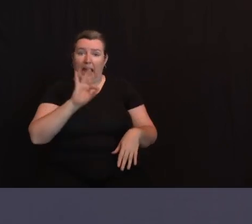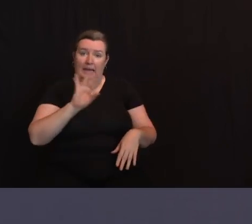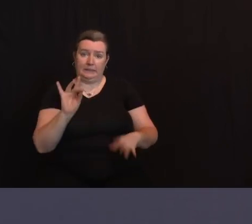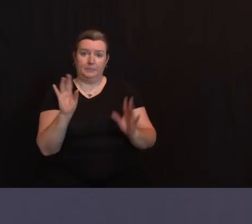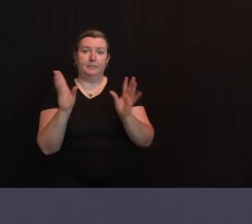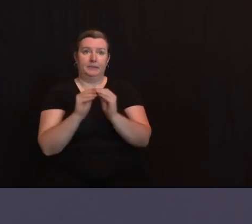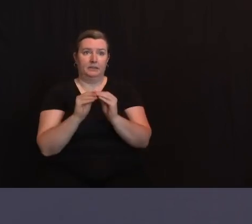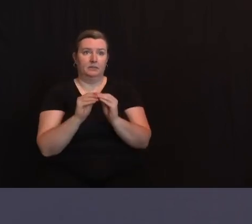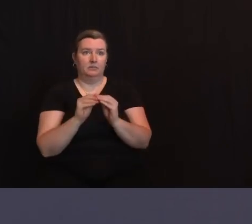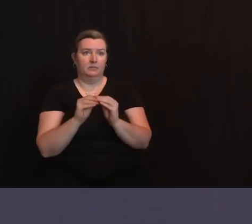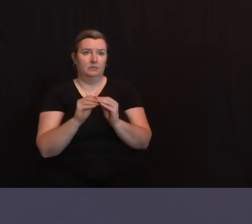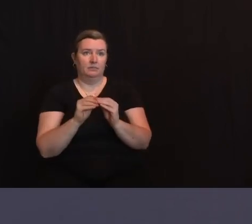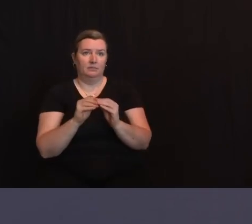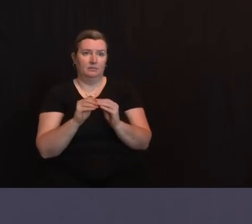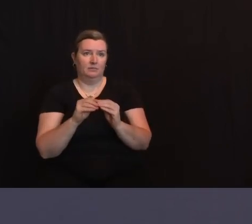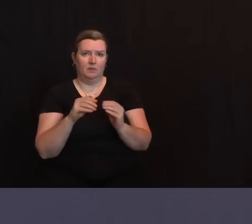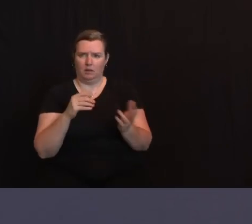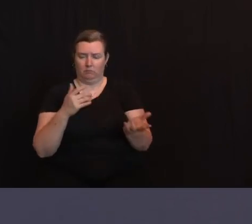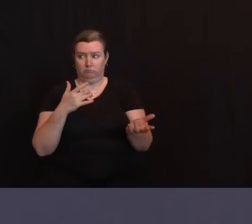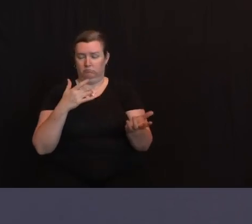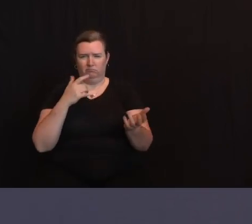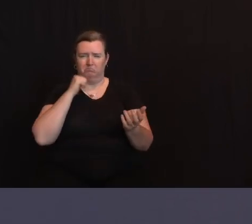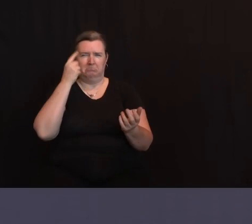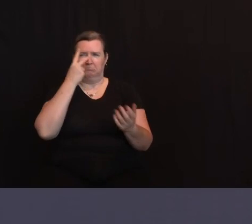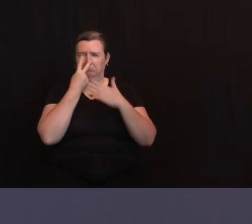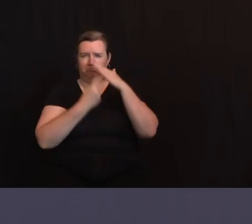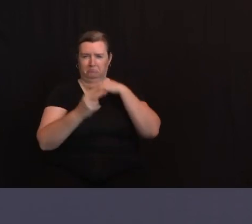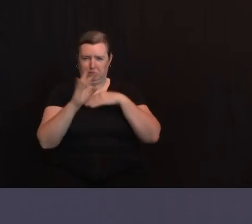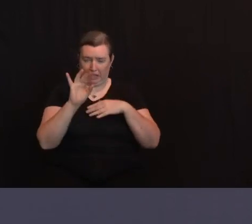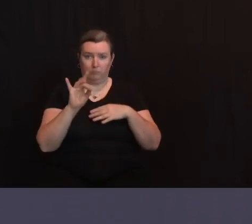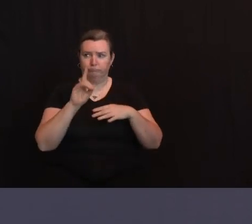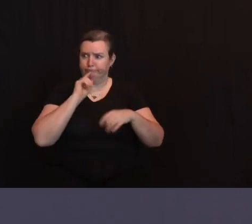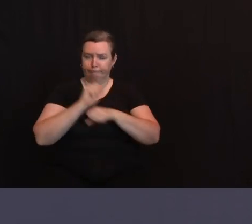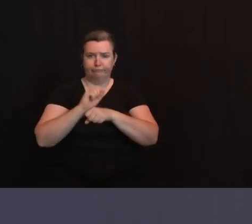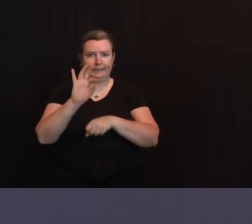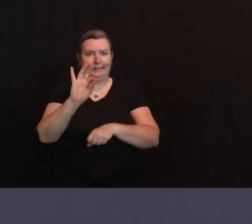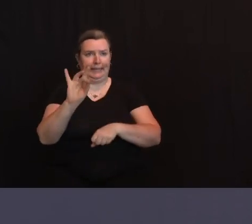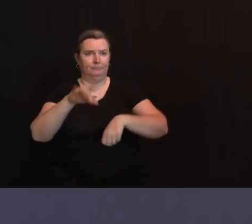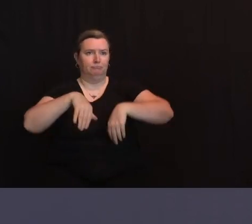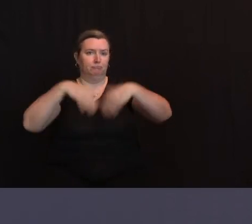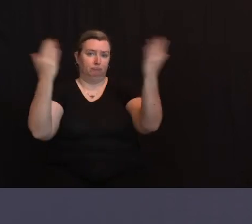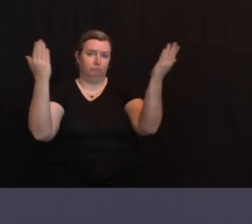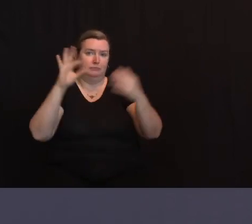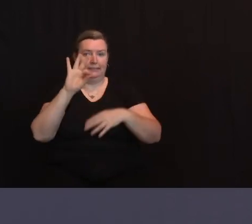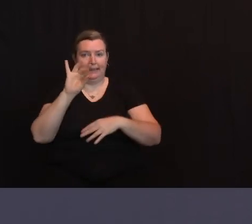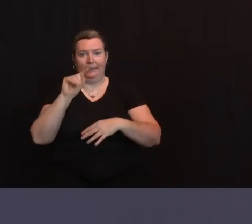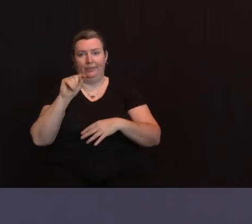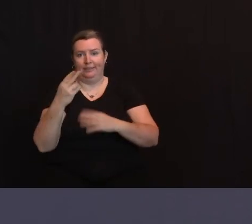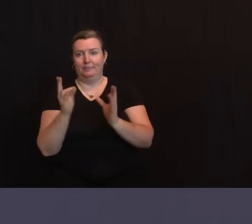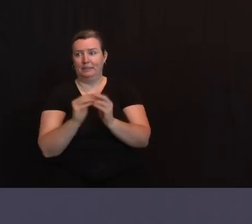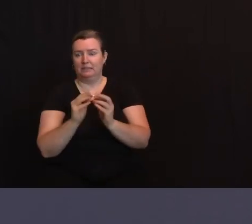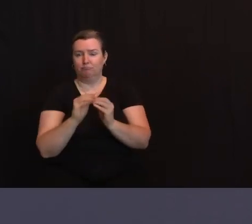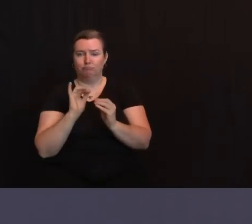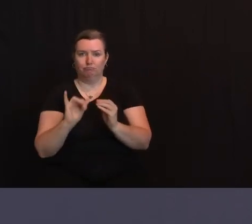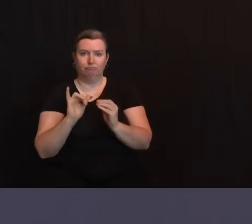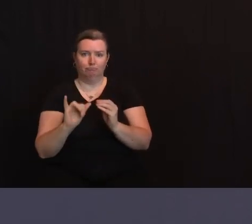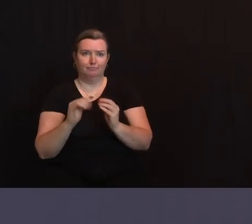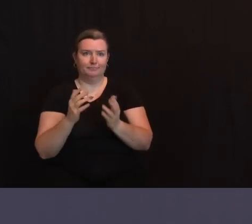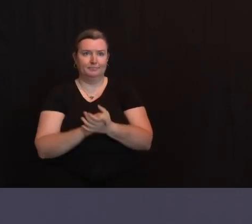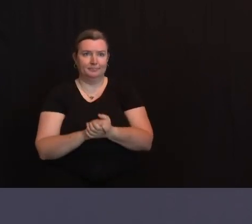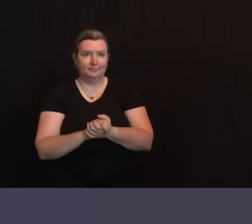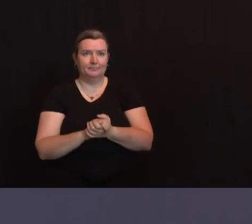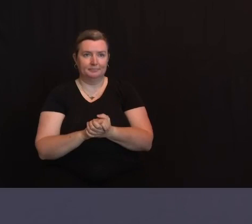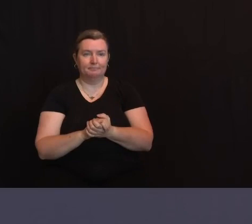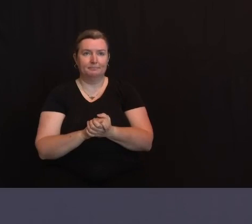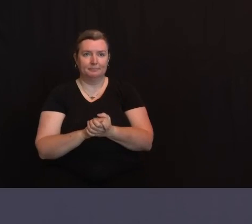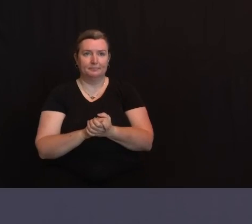and Judy and Ed, but I will say this. There were times we talked about, Brett, to